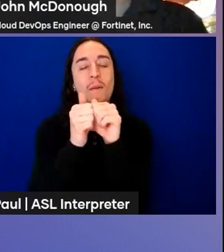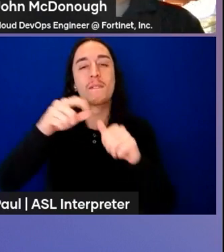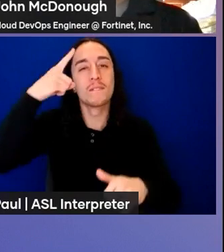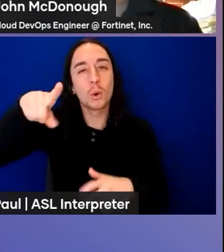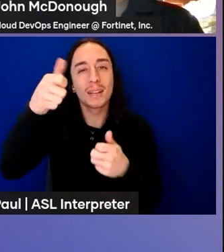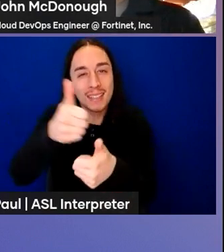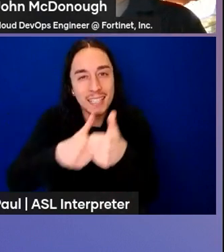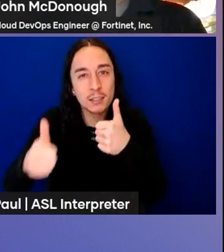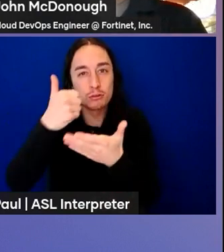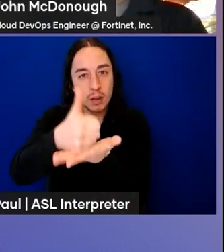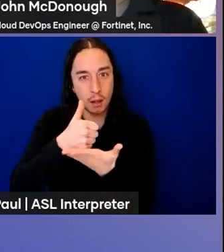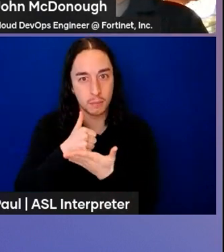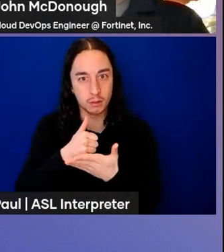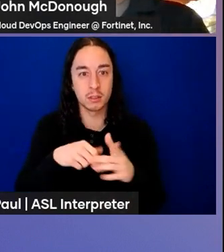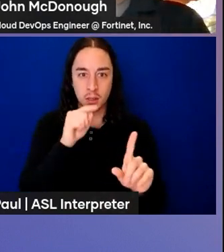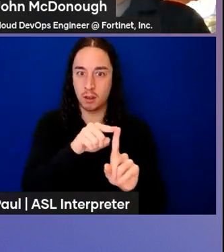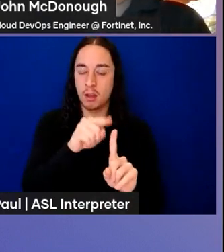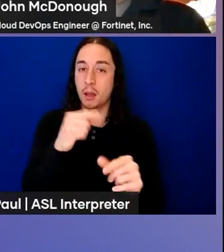may not expect.